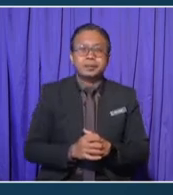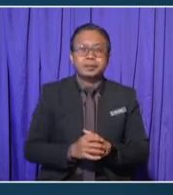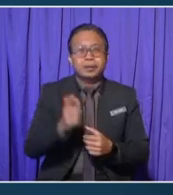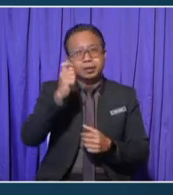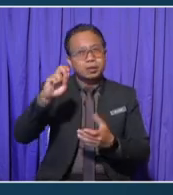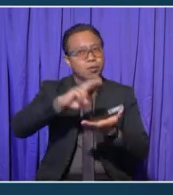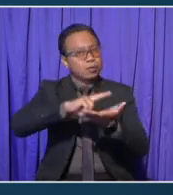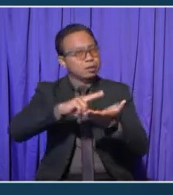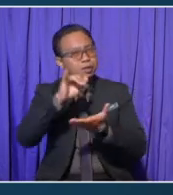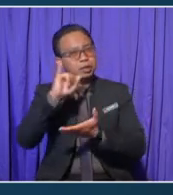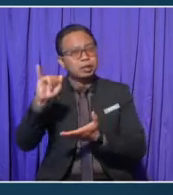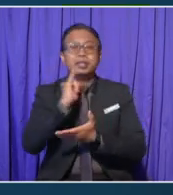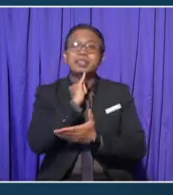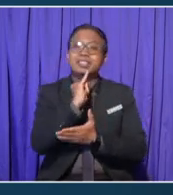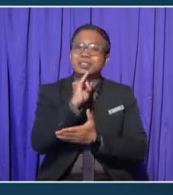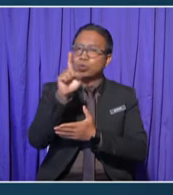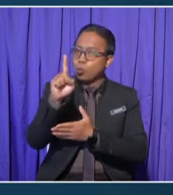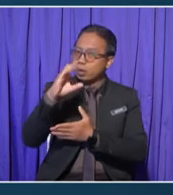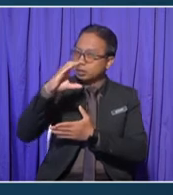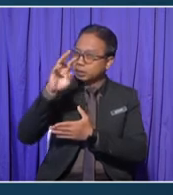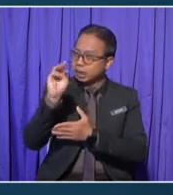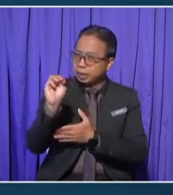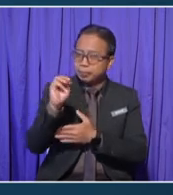The reading is 1 centimeter,